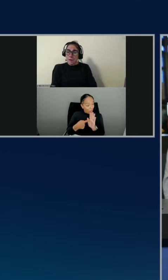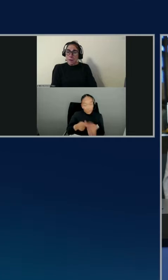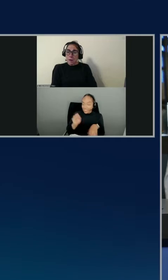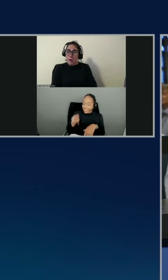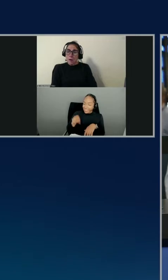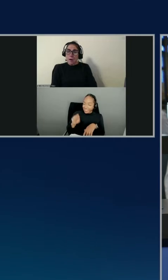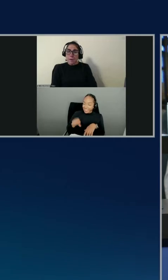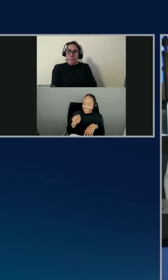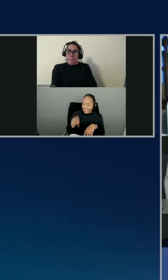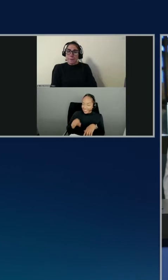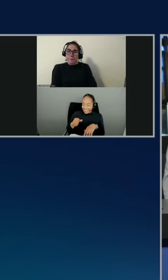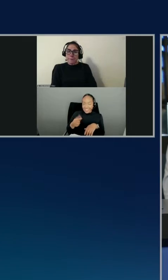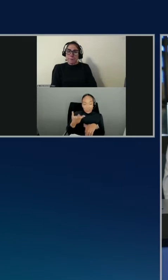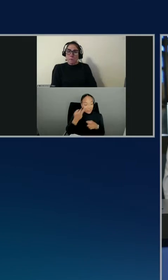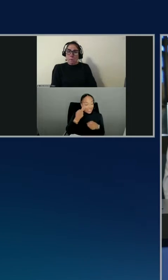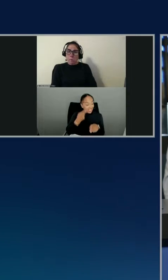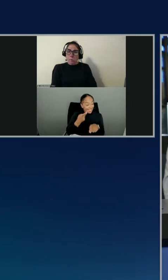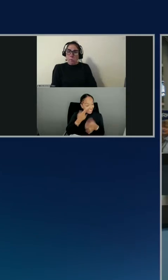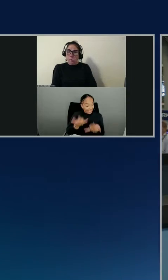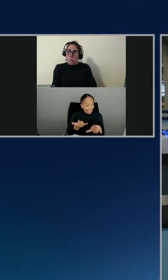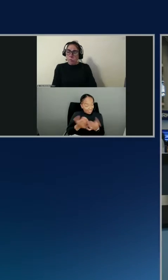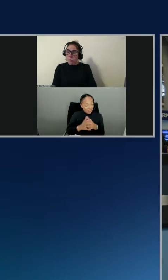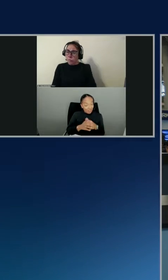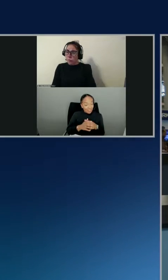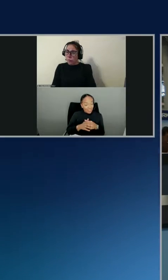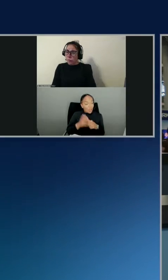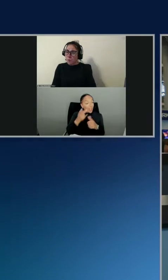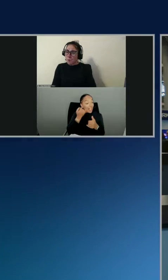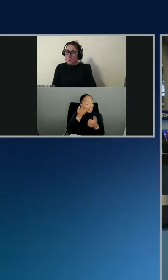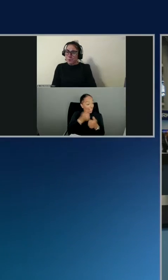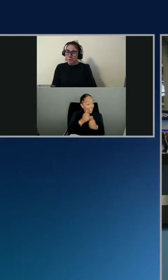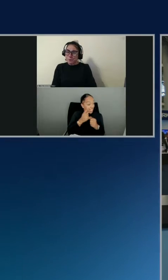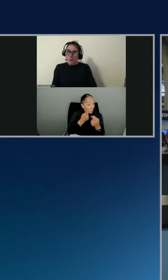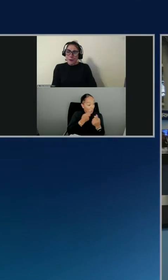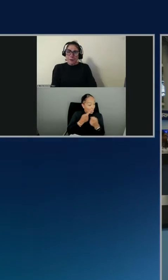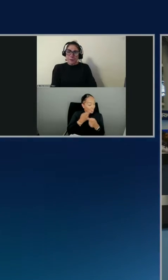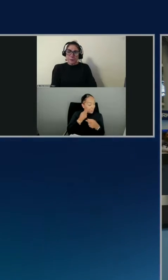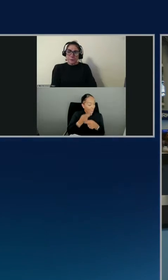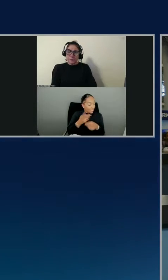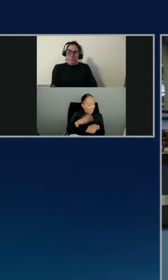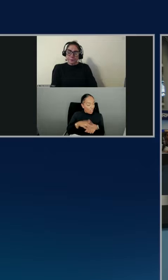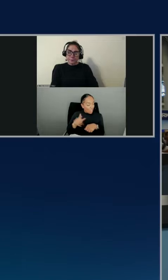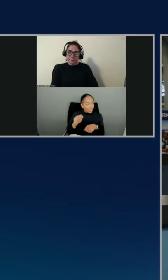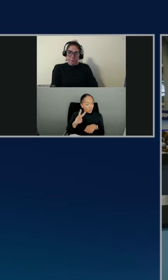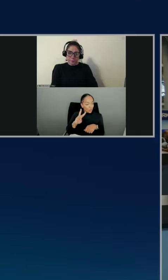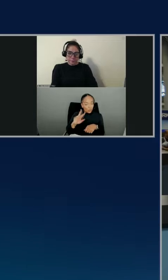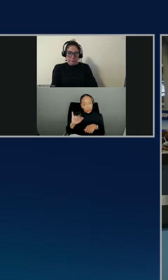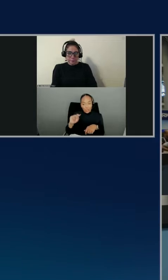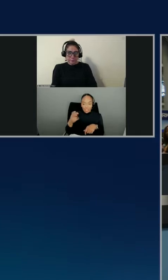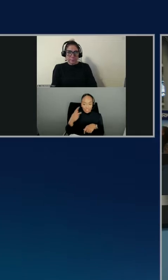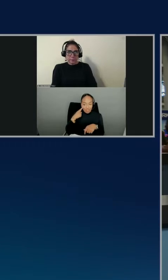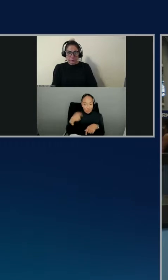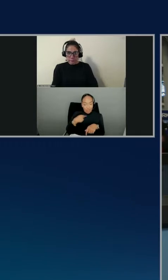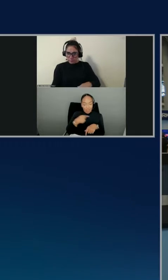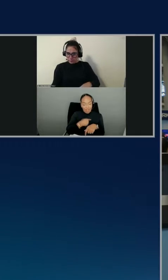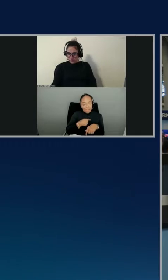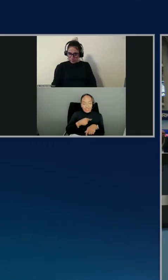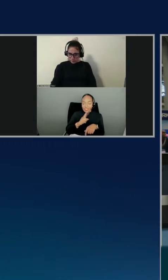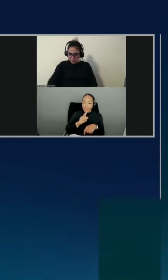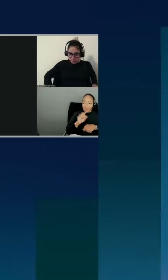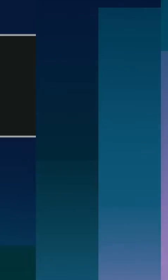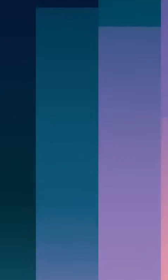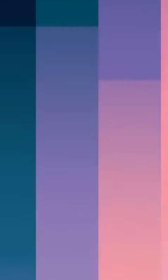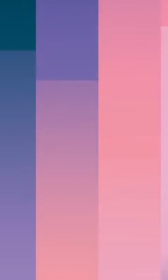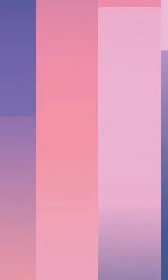Let's see the demo, and then we'll see if we have some questions coming in here on Twitch for us. Absolutely. So let's see the demo.